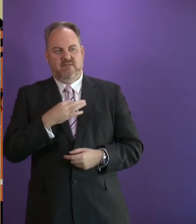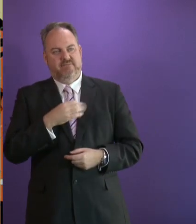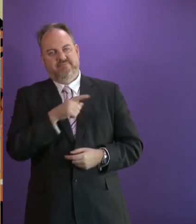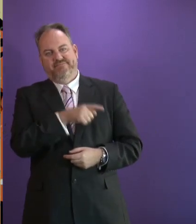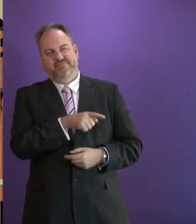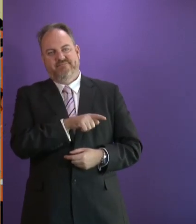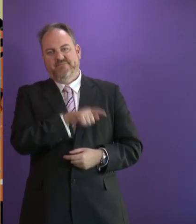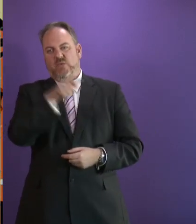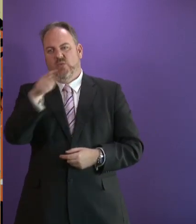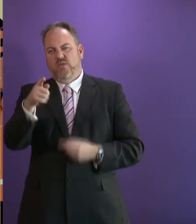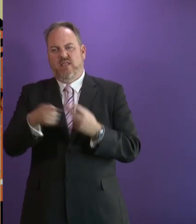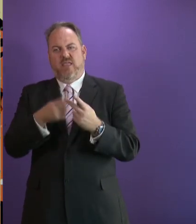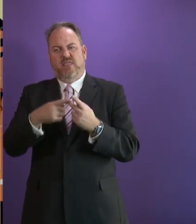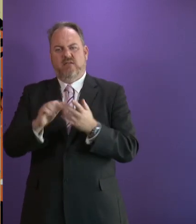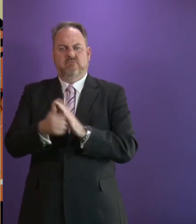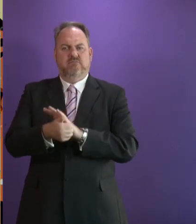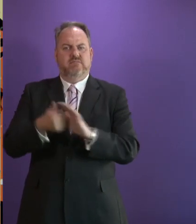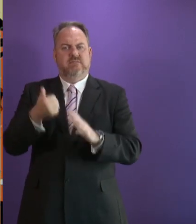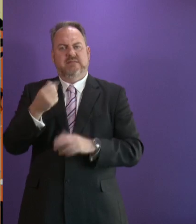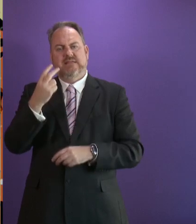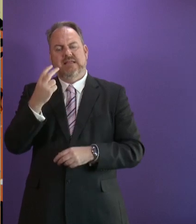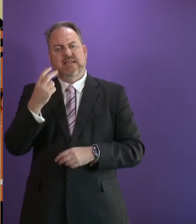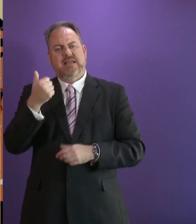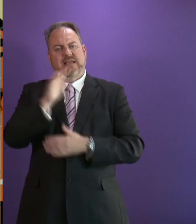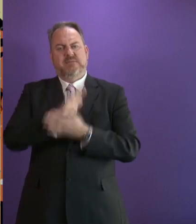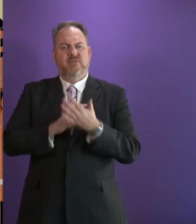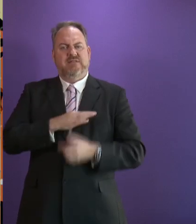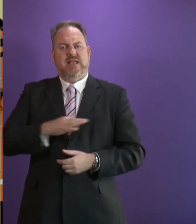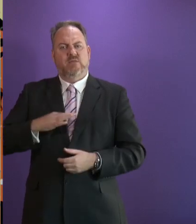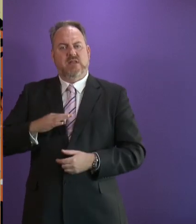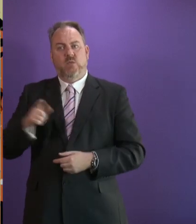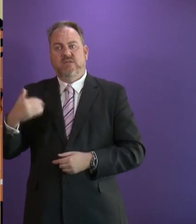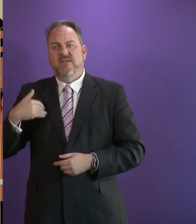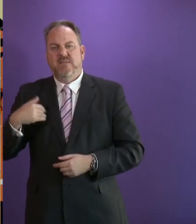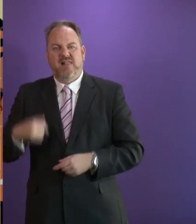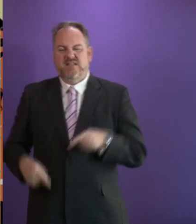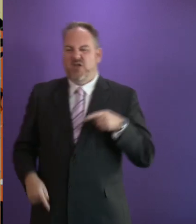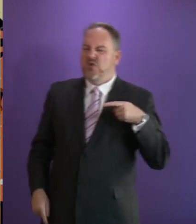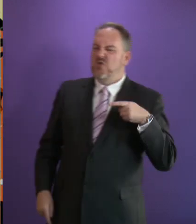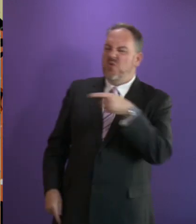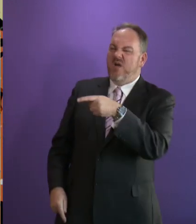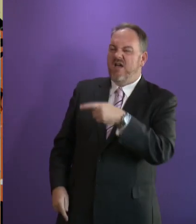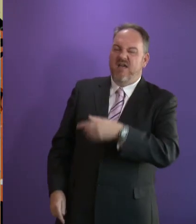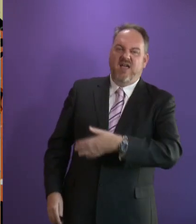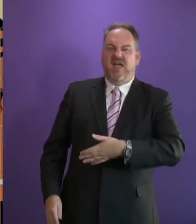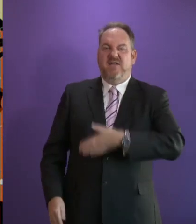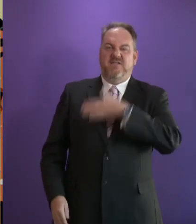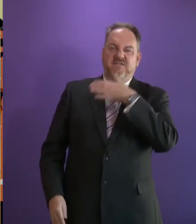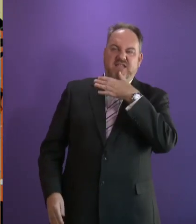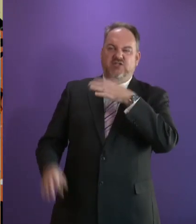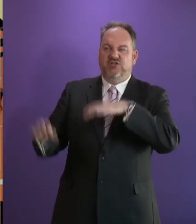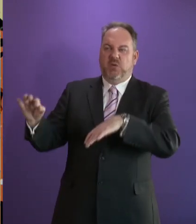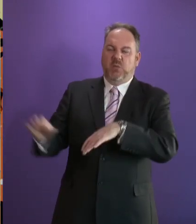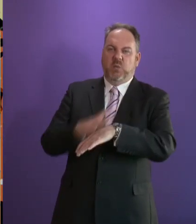prominent, experienced woman councillor as a fishwife. But do you know what was even worse? No, I didn't